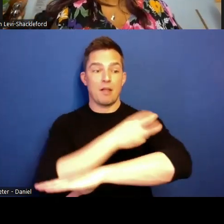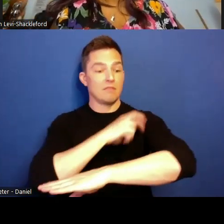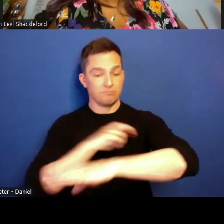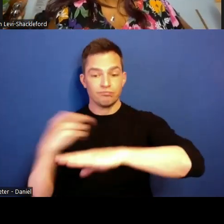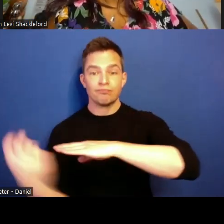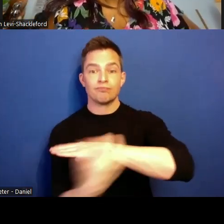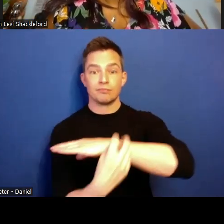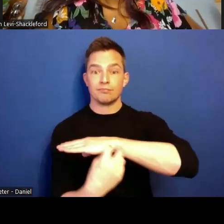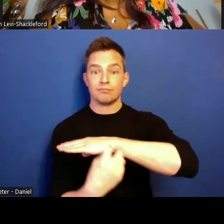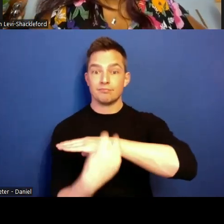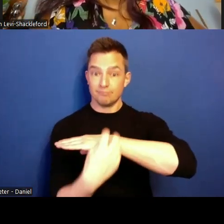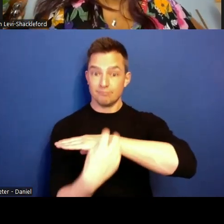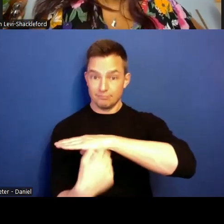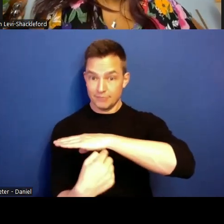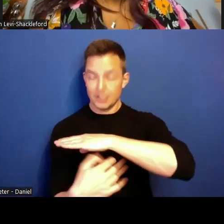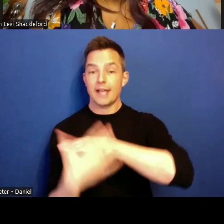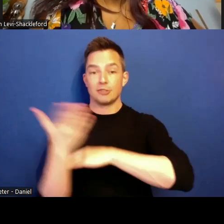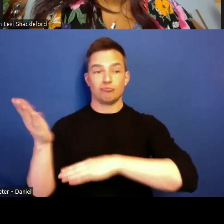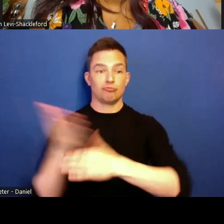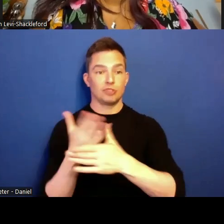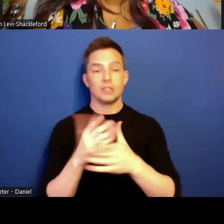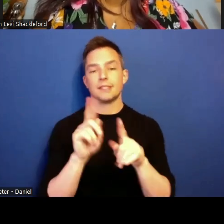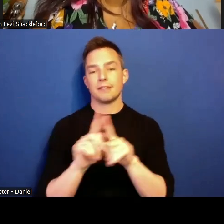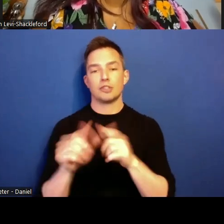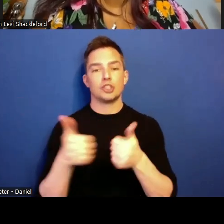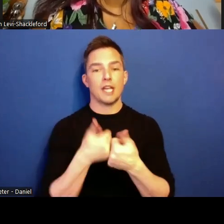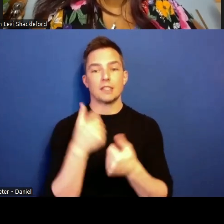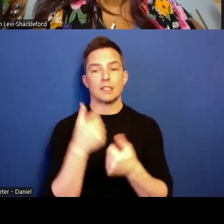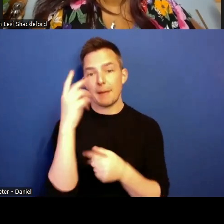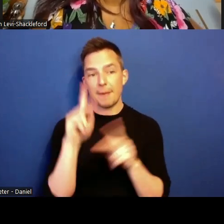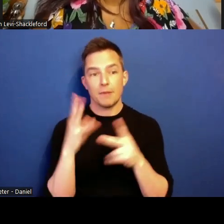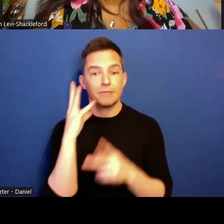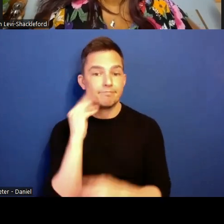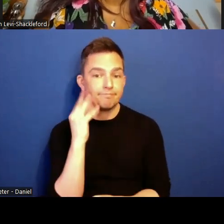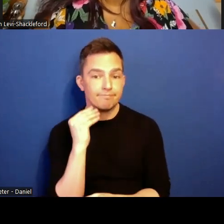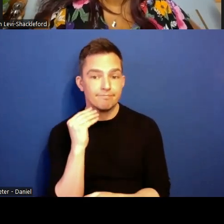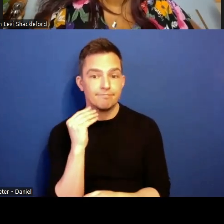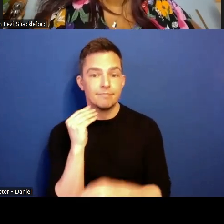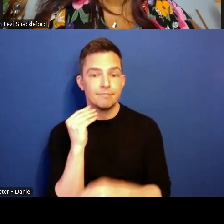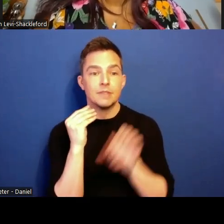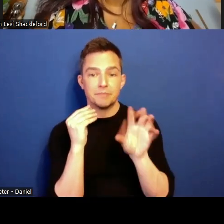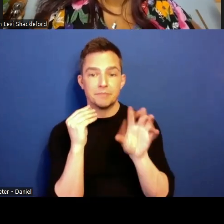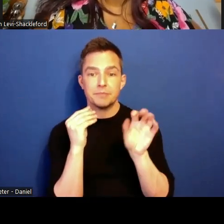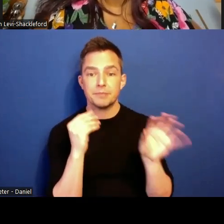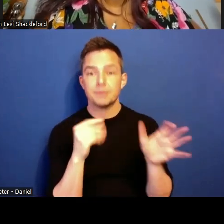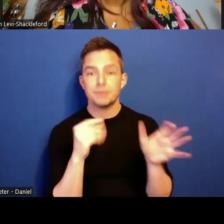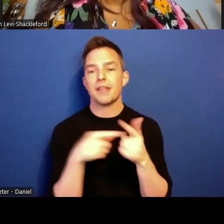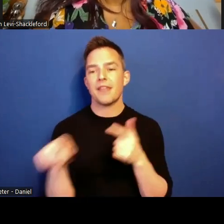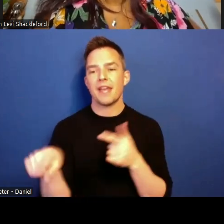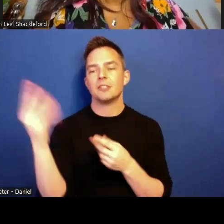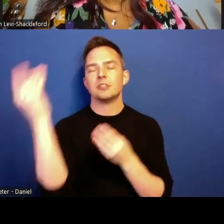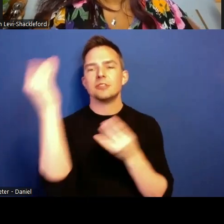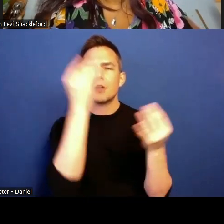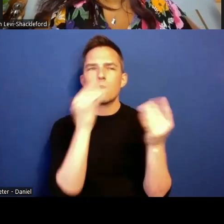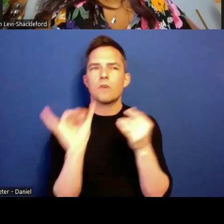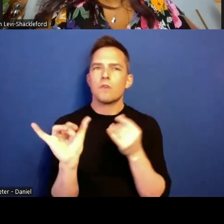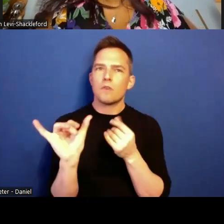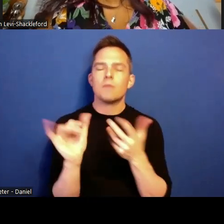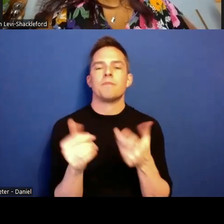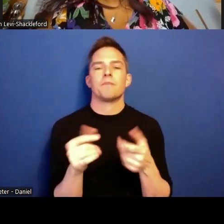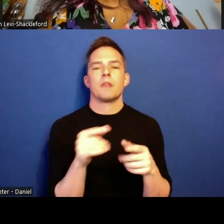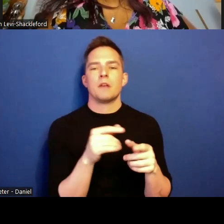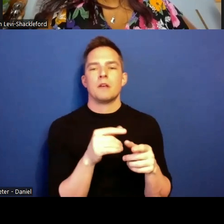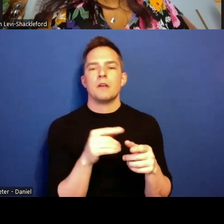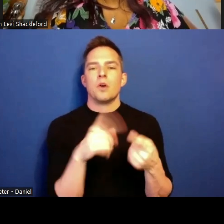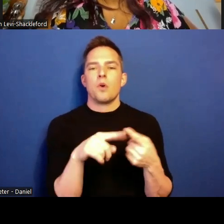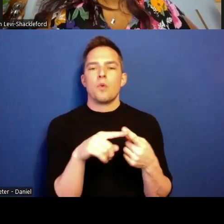different challenges that the Black community are experiencing, so that it can be taken into consideration. But when